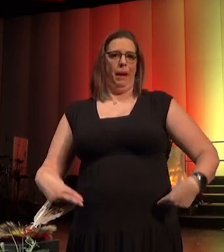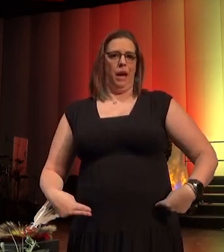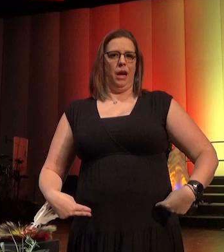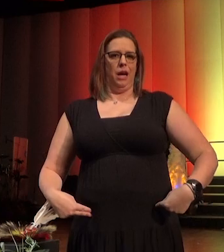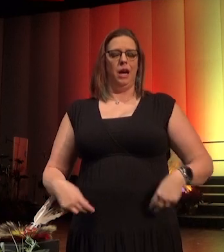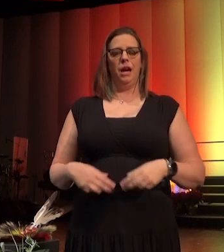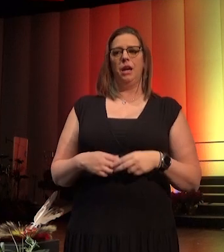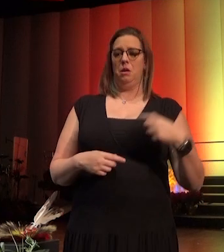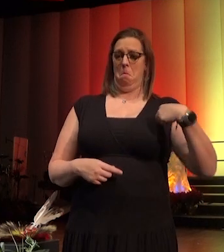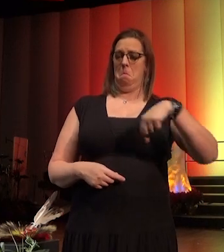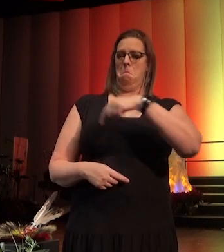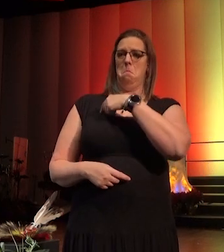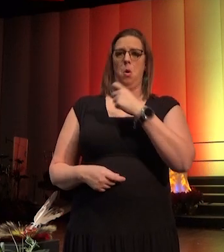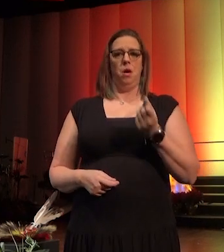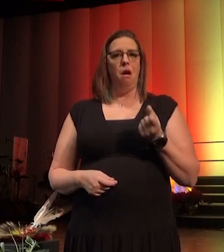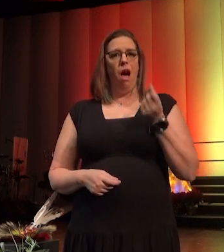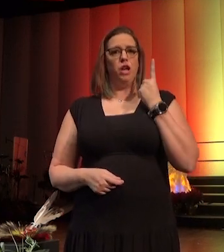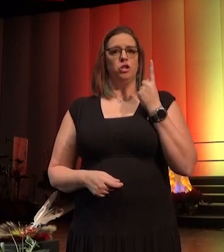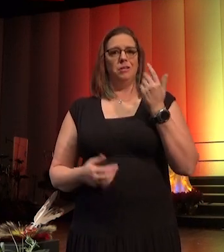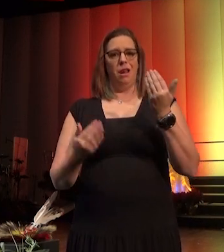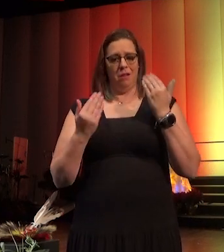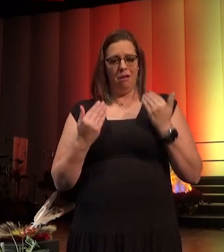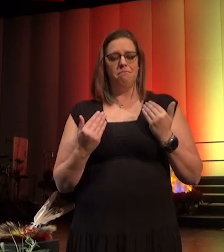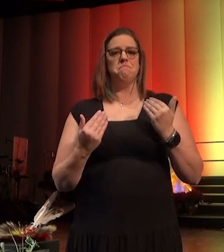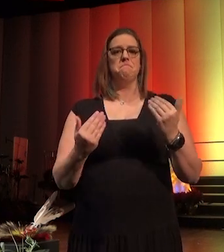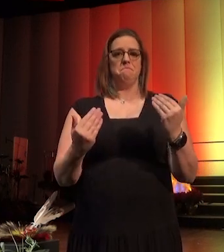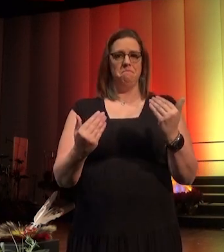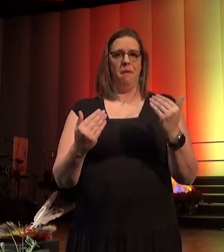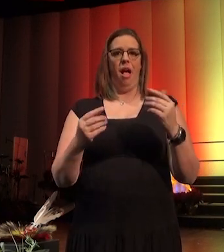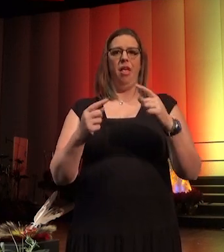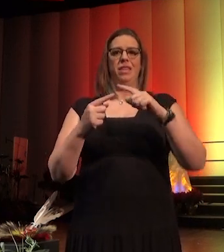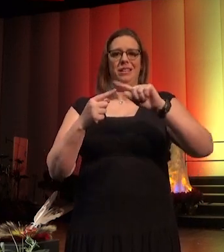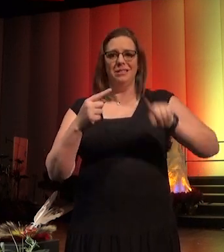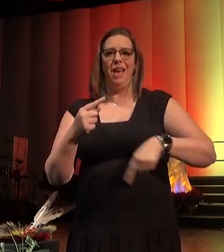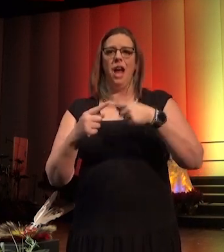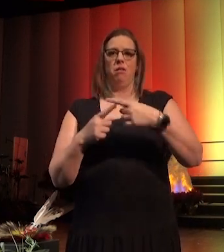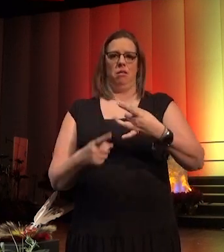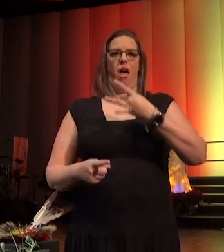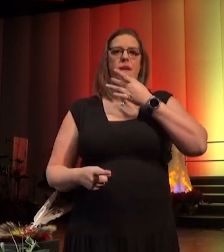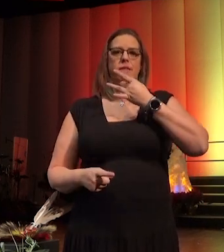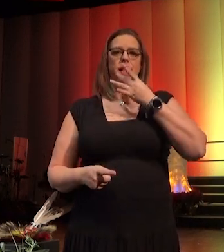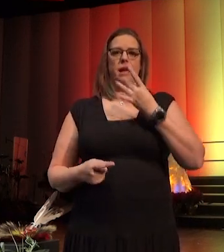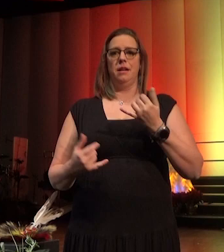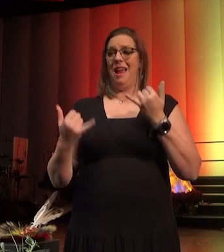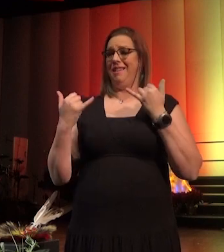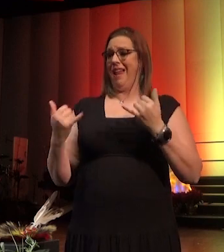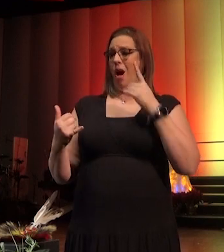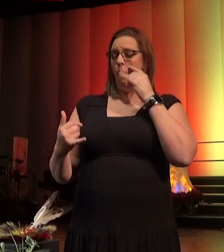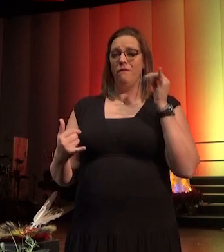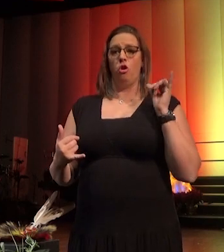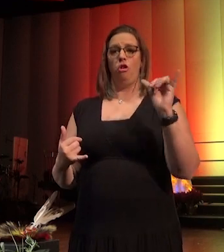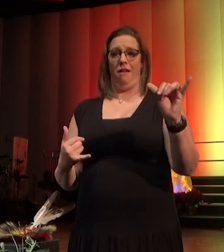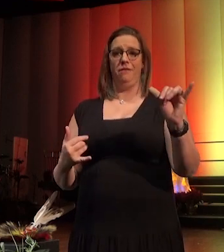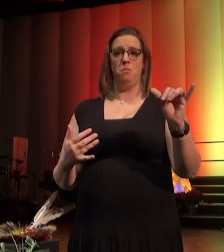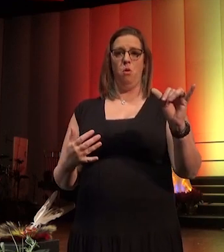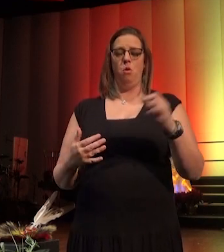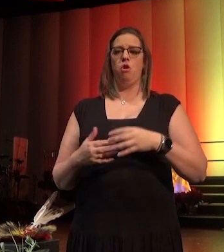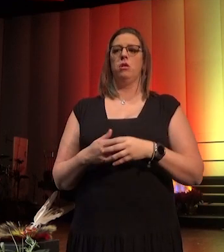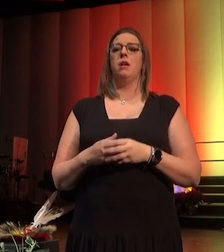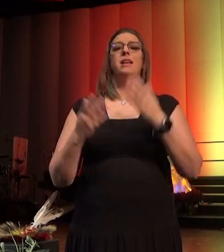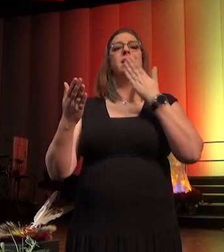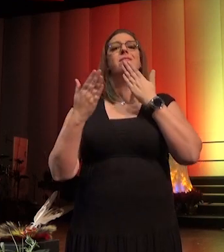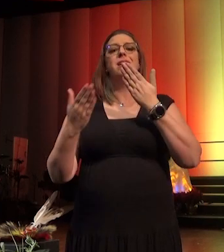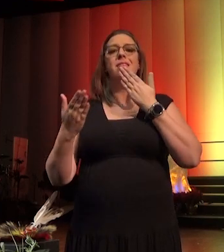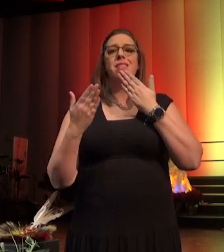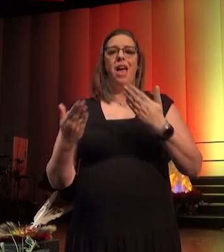all understand and move to that cycle of light now and forevermore, giving thanks for our